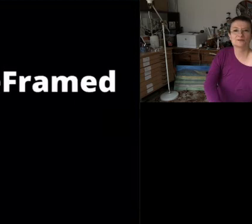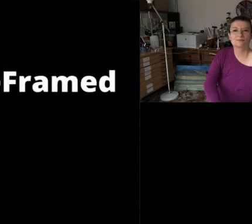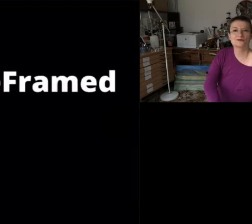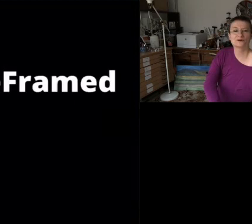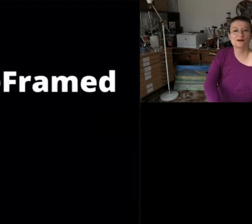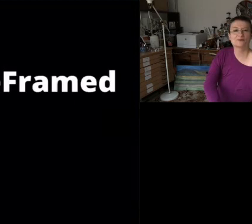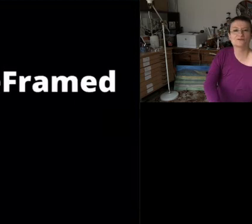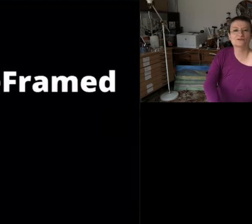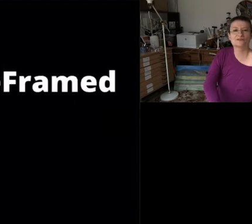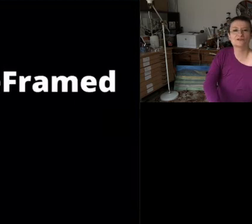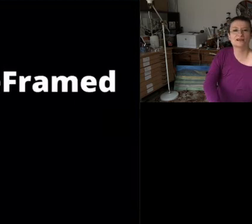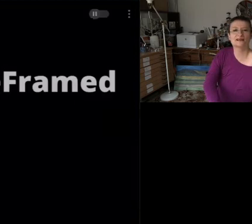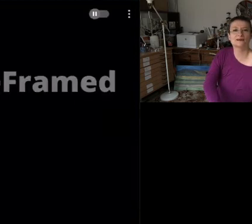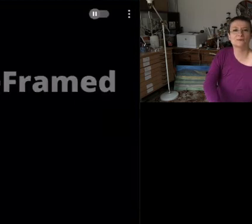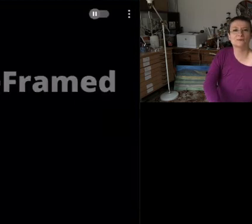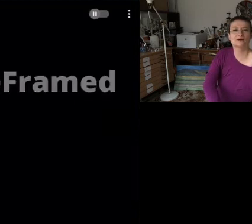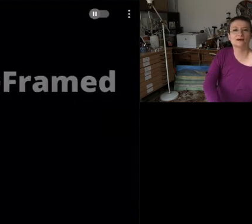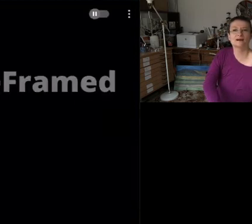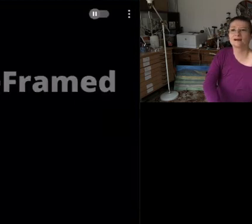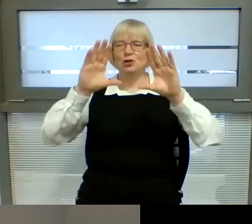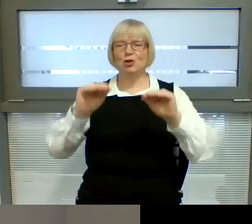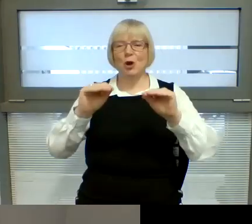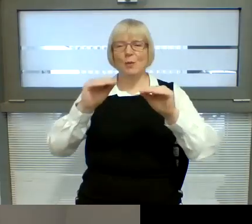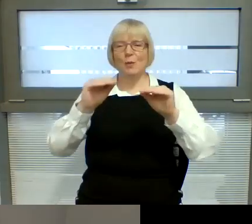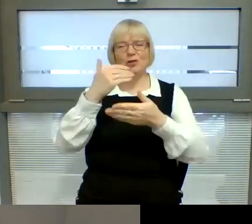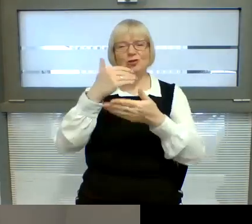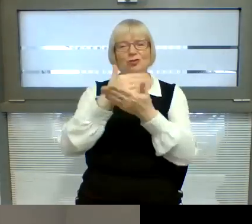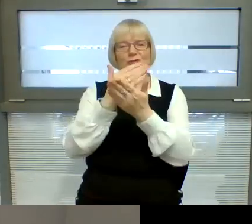Brilliant, everybody. I'm going to come out of screen share now.